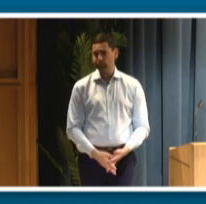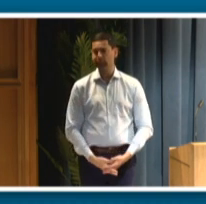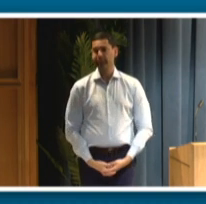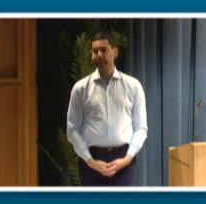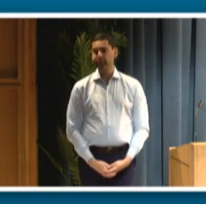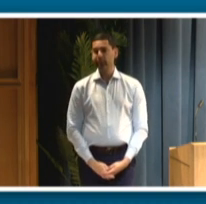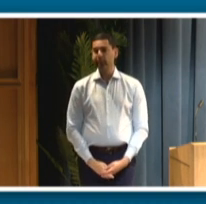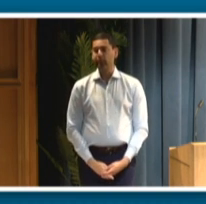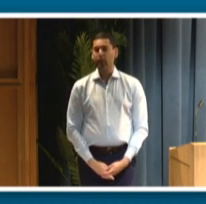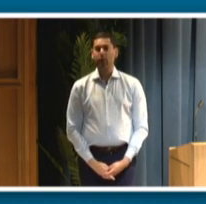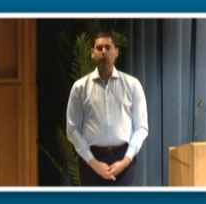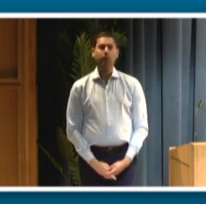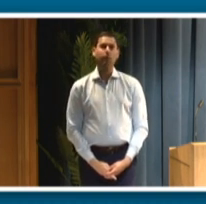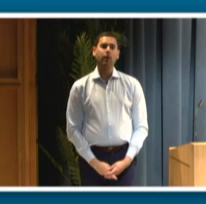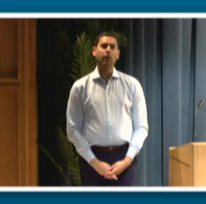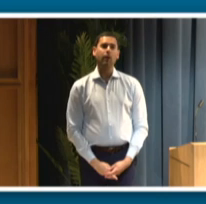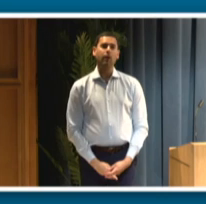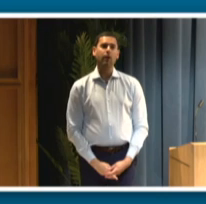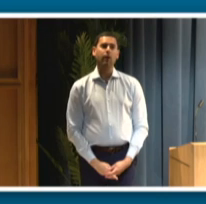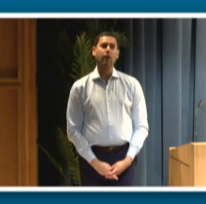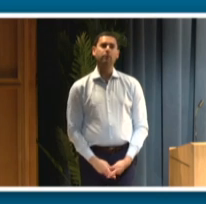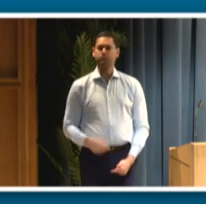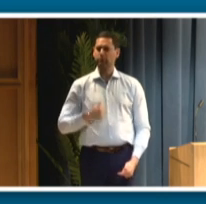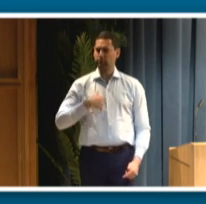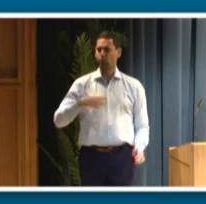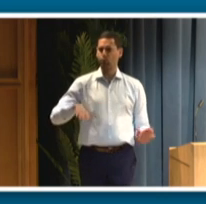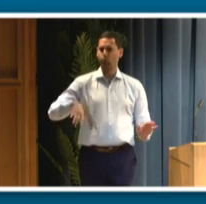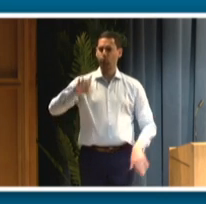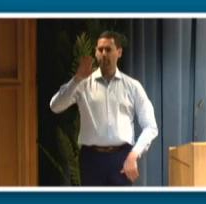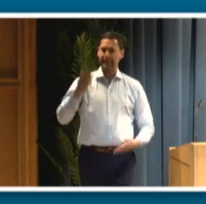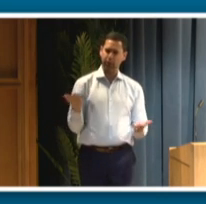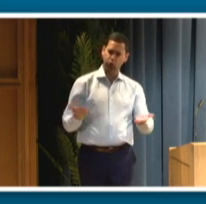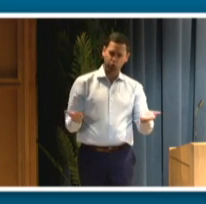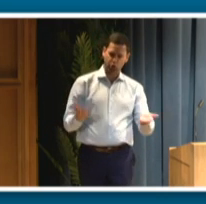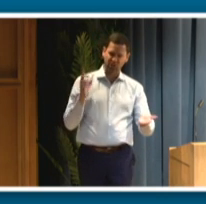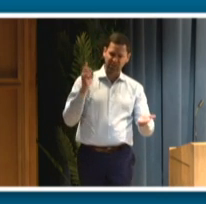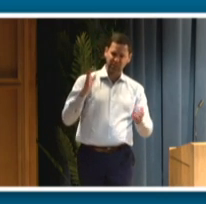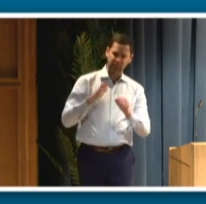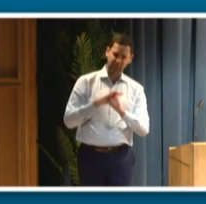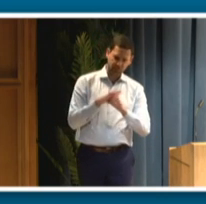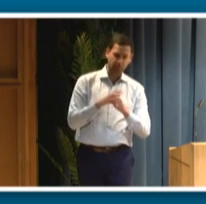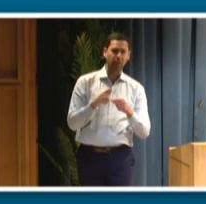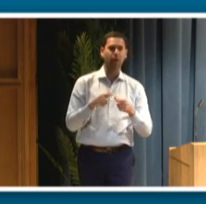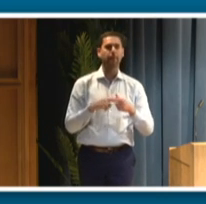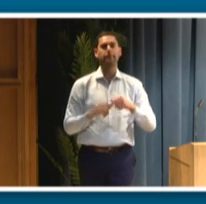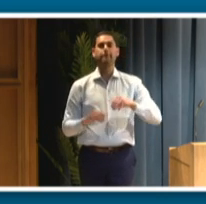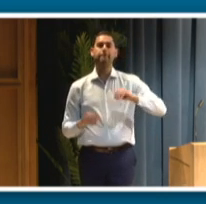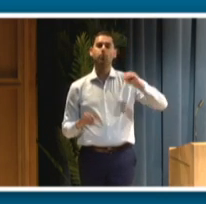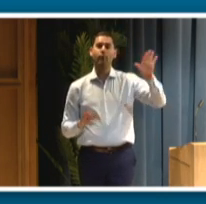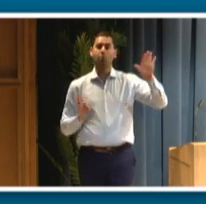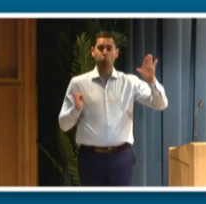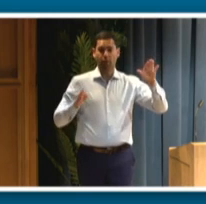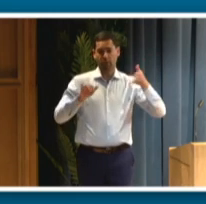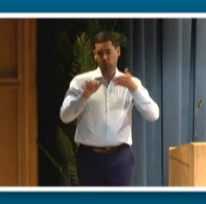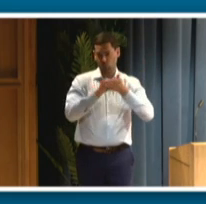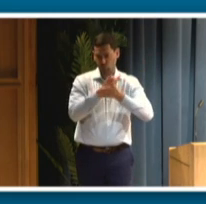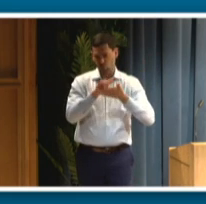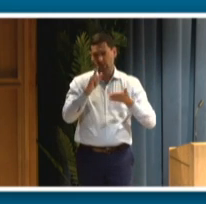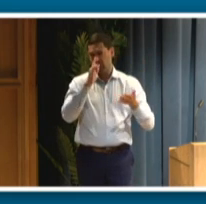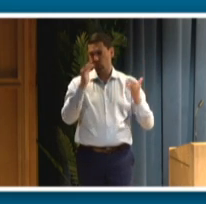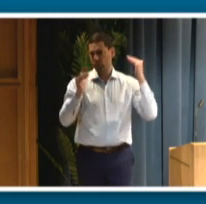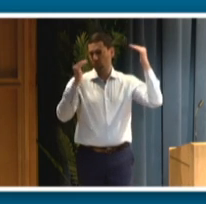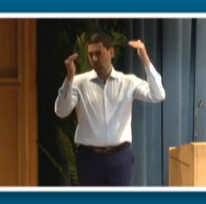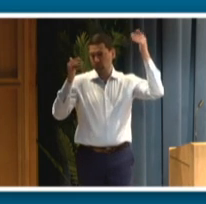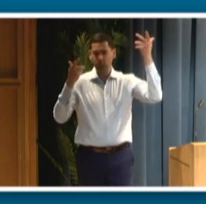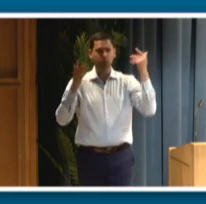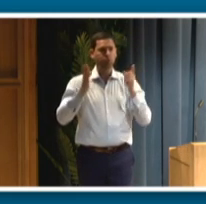think growing up here and then living in Brooklyn for my adult life, and then career starts and then you